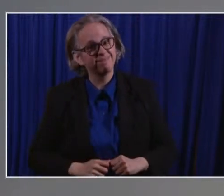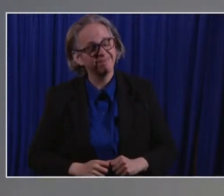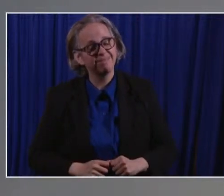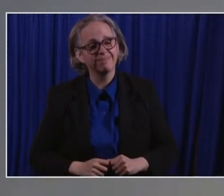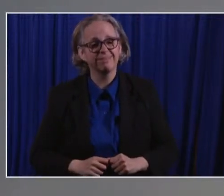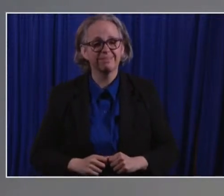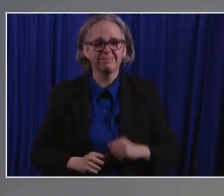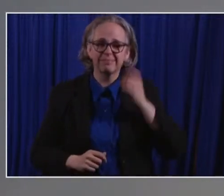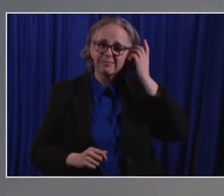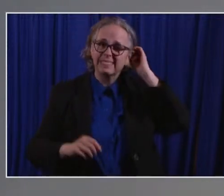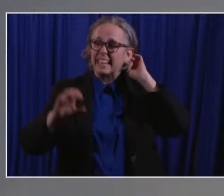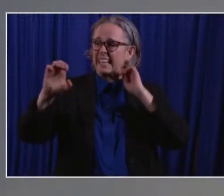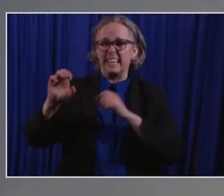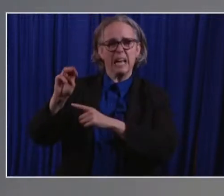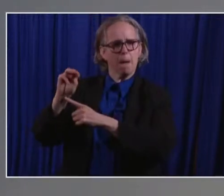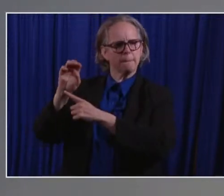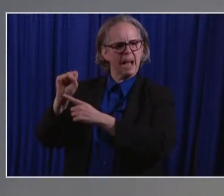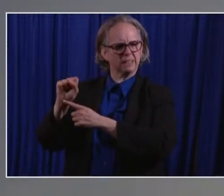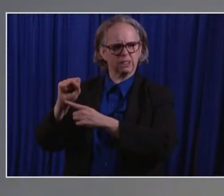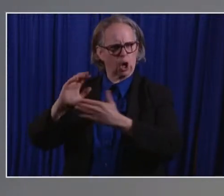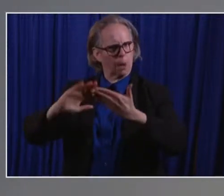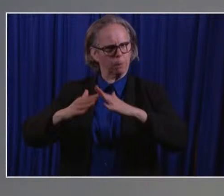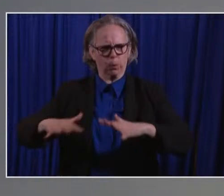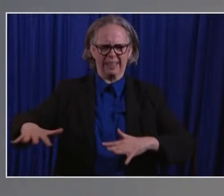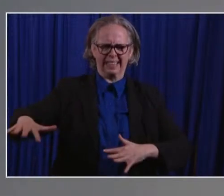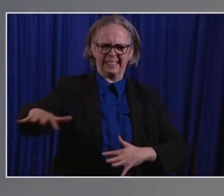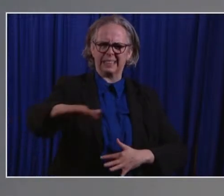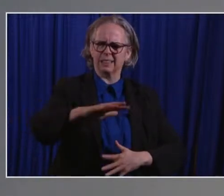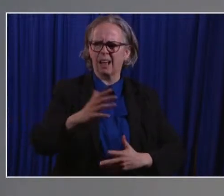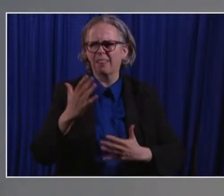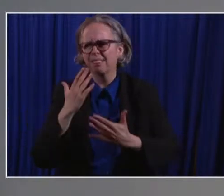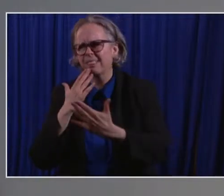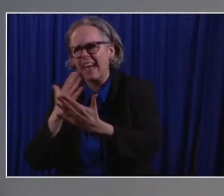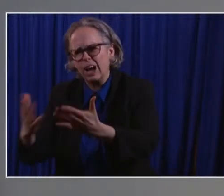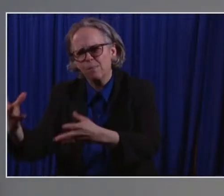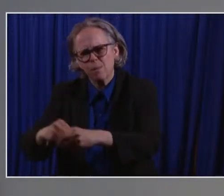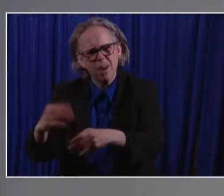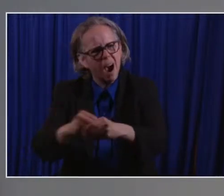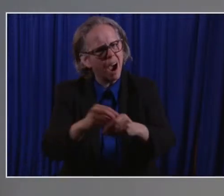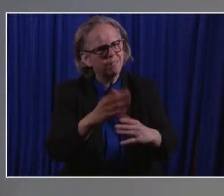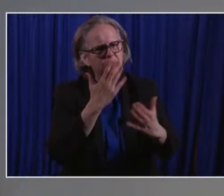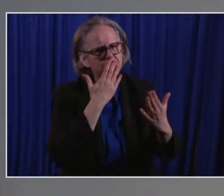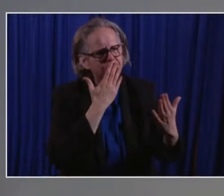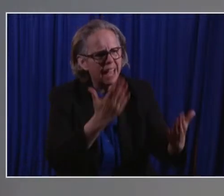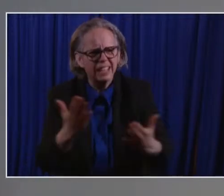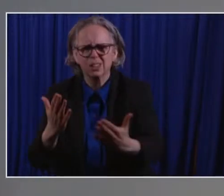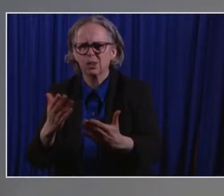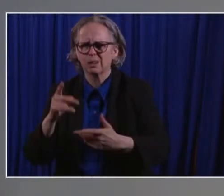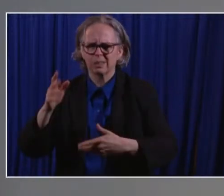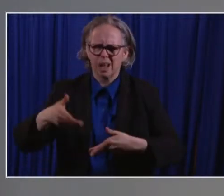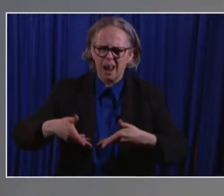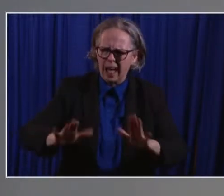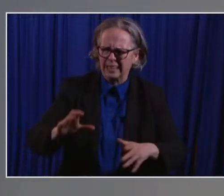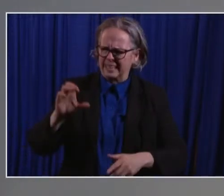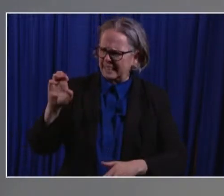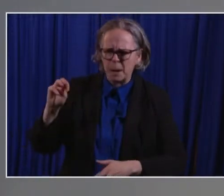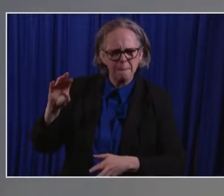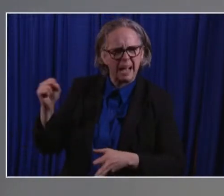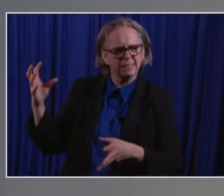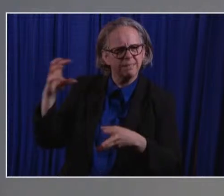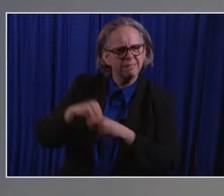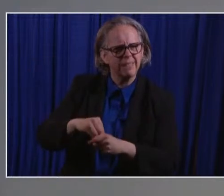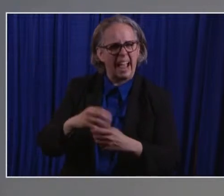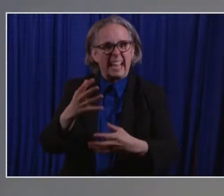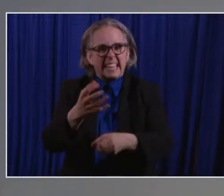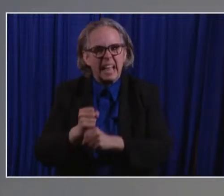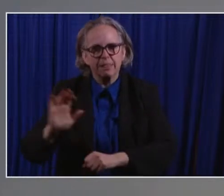EMS community, thank you for allowing EMS providers to be vaccinators. We've been a significant part of the manpower. There's